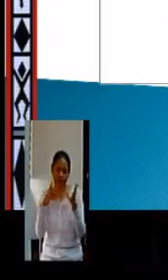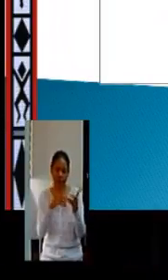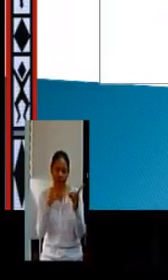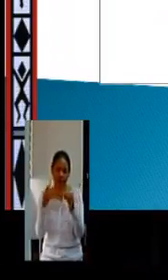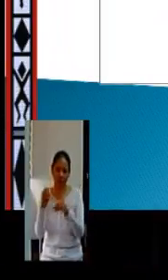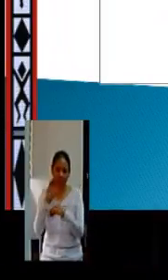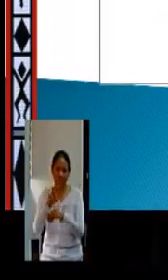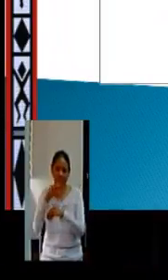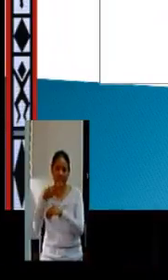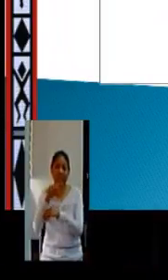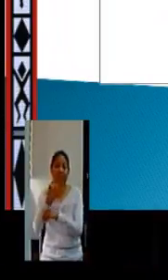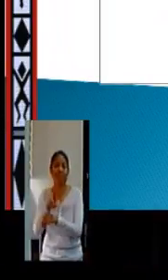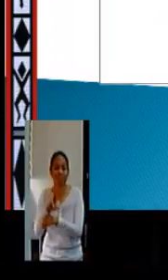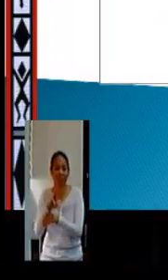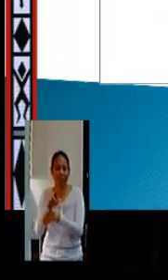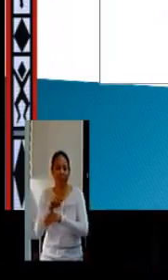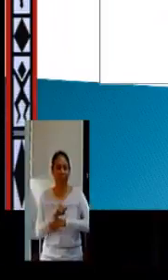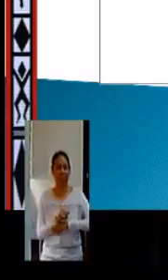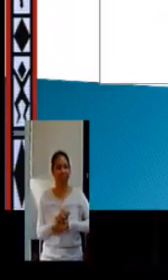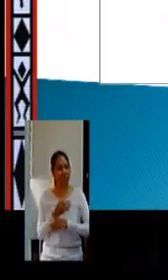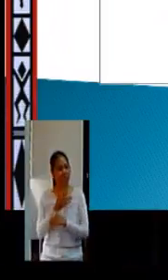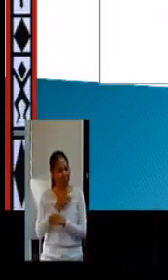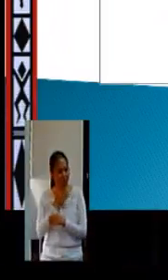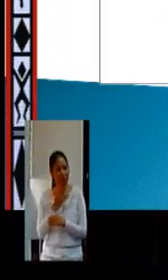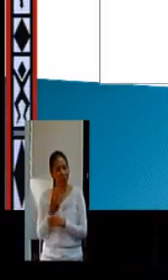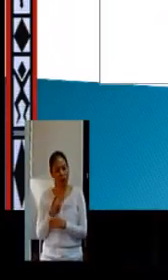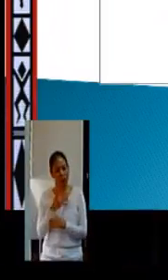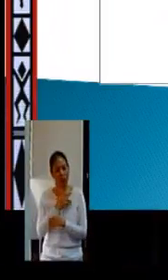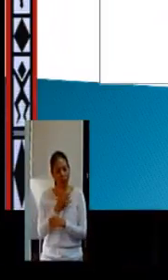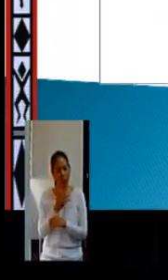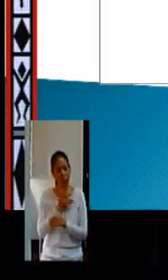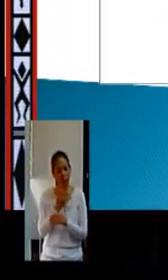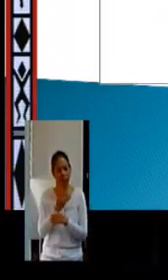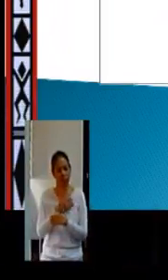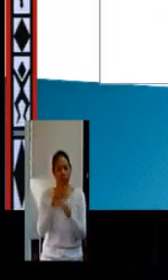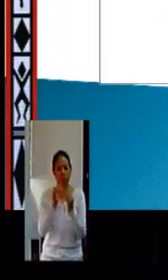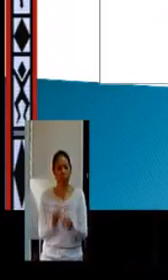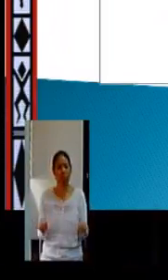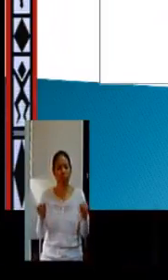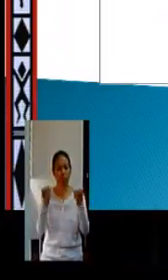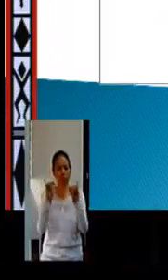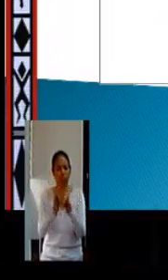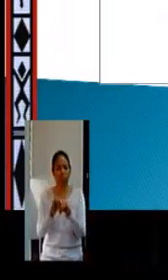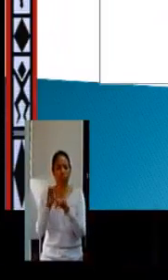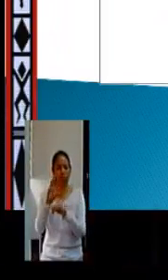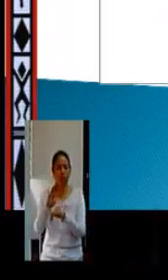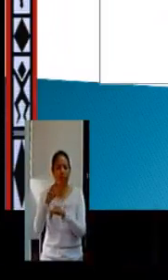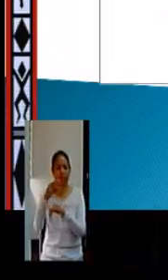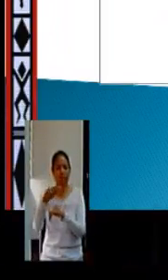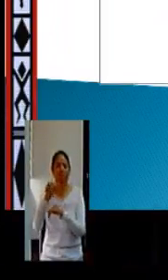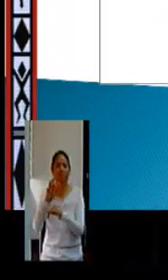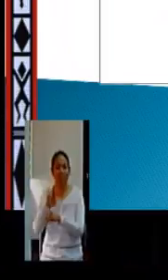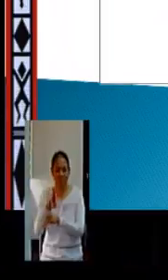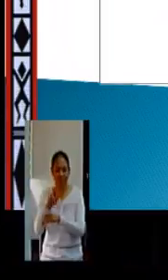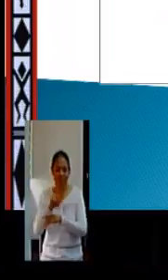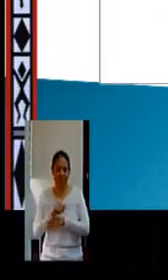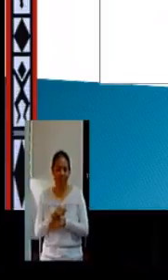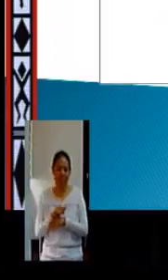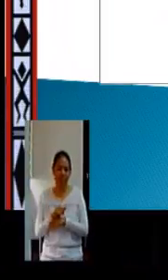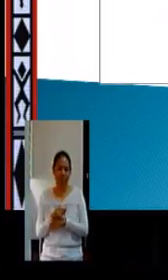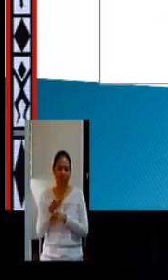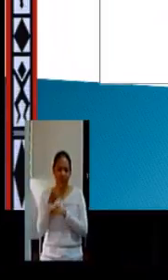Human Rights. So, nararamdaman ko na ganito ka pala kaimportante ang Commission of Human Rights. And